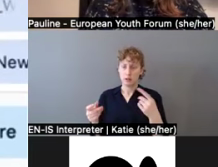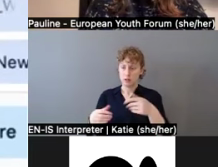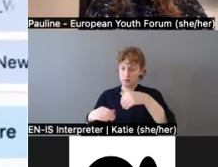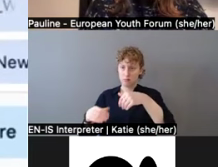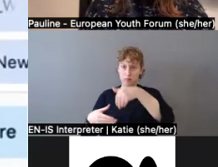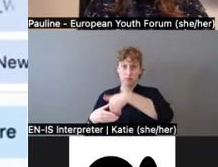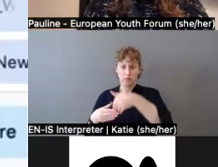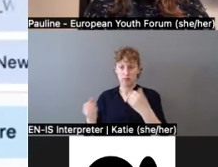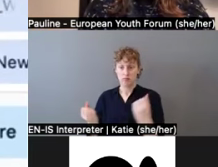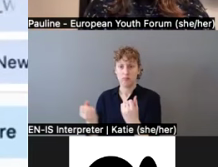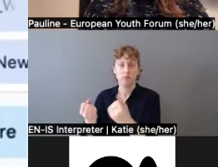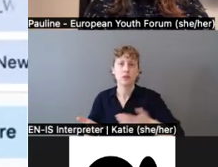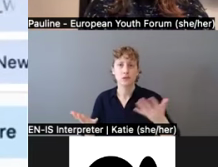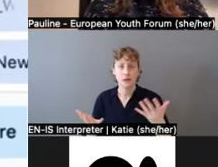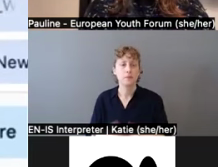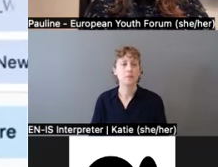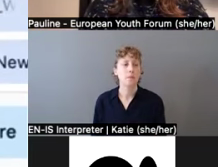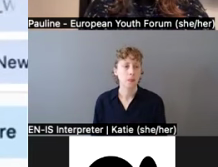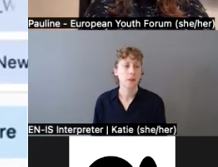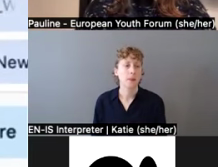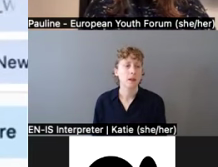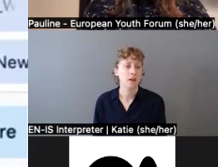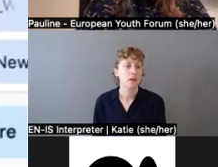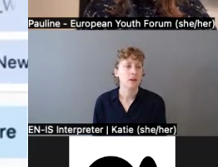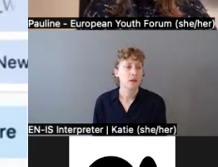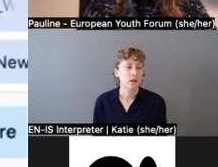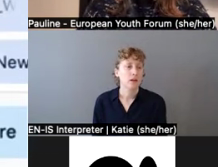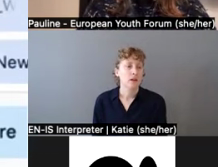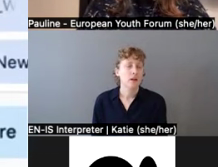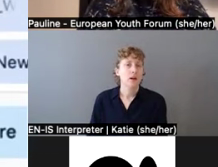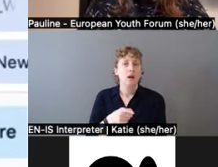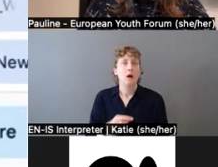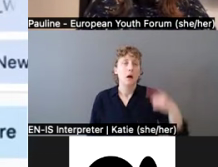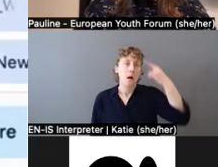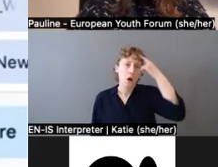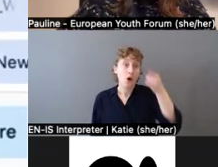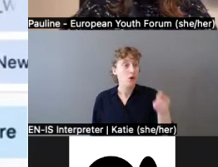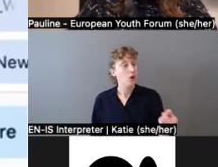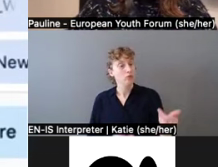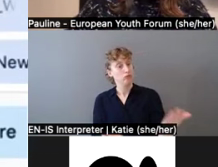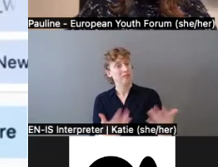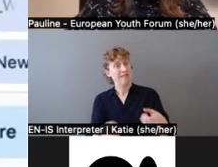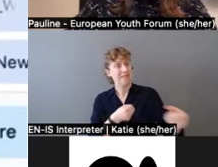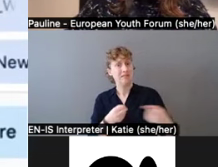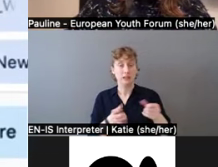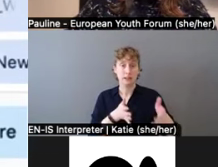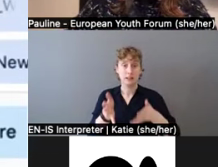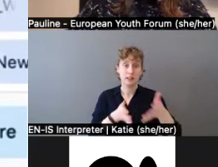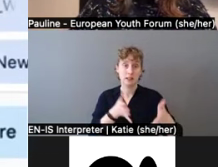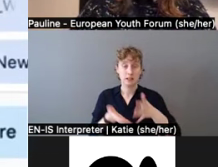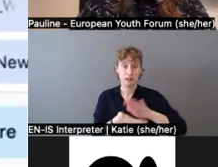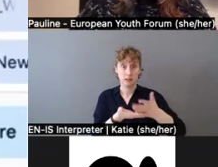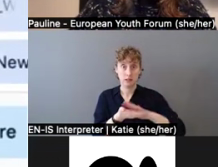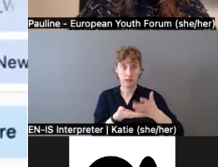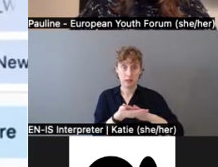incurs. And then, for example, if you are hiring sign language interpreters, this is also,